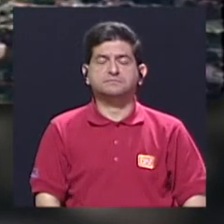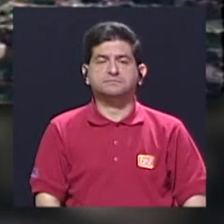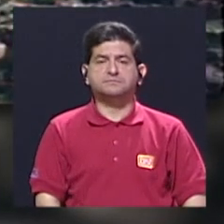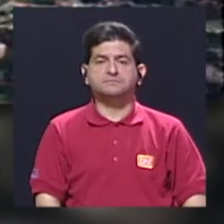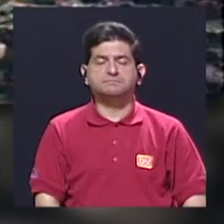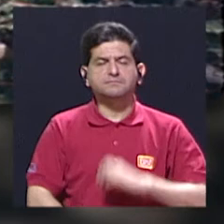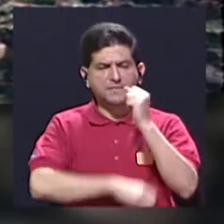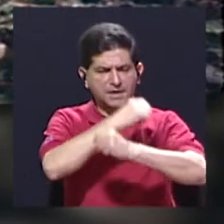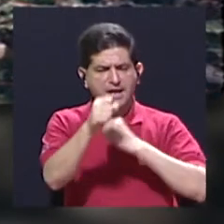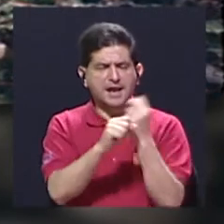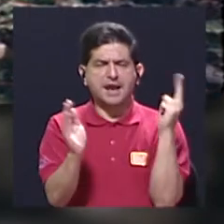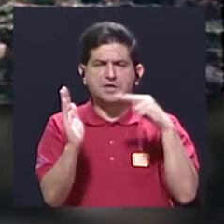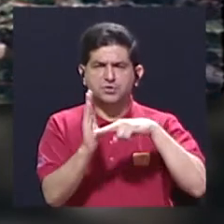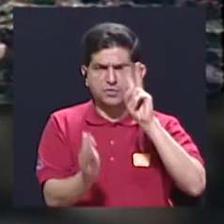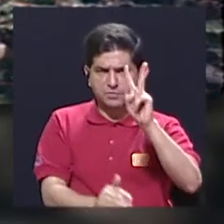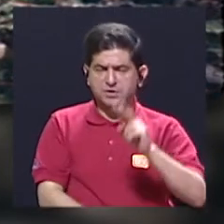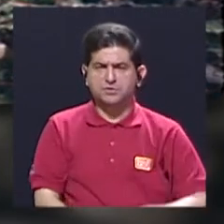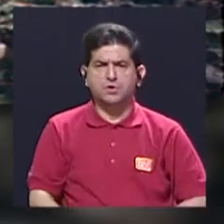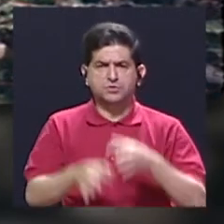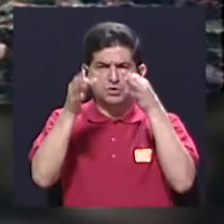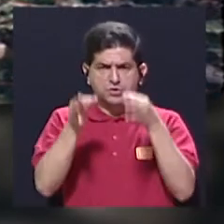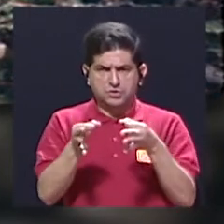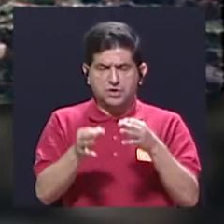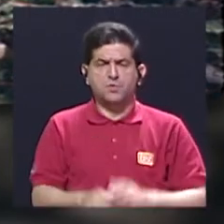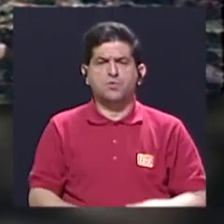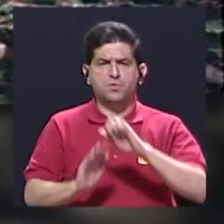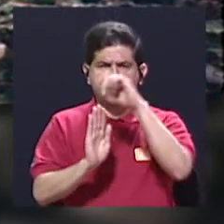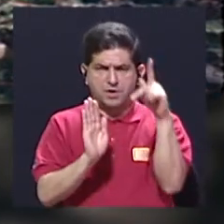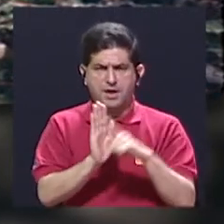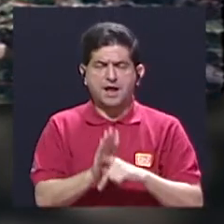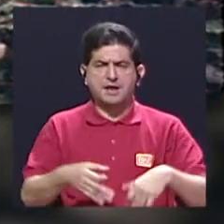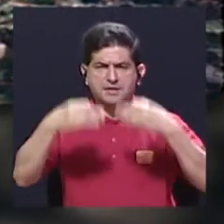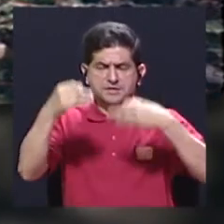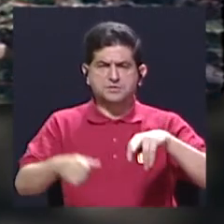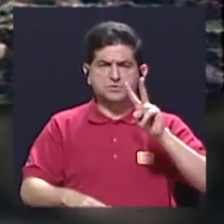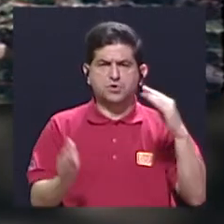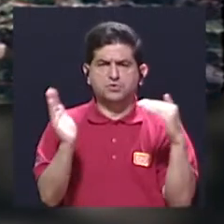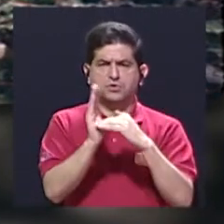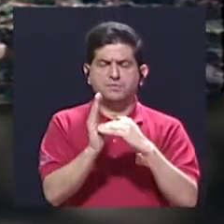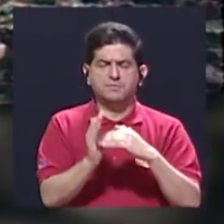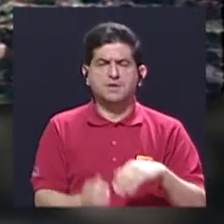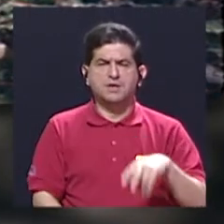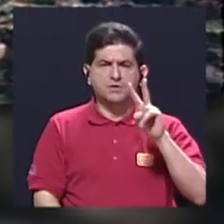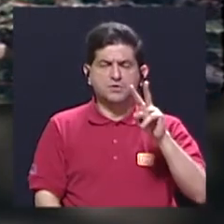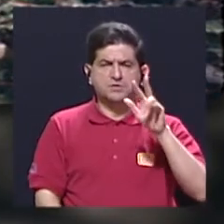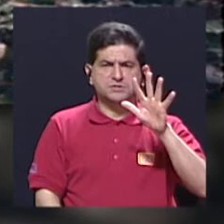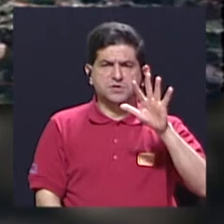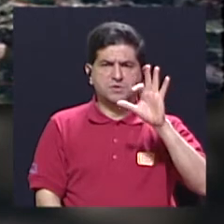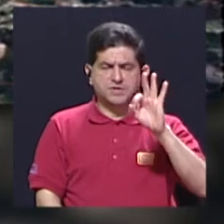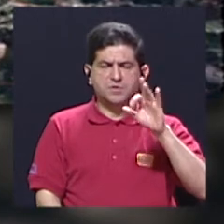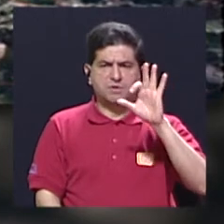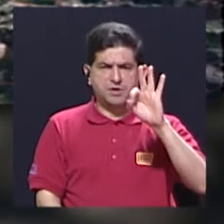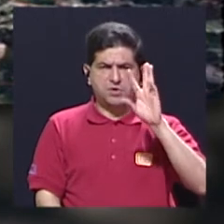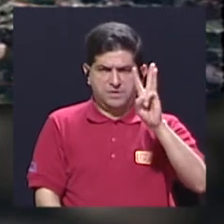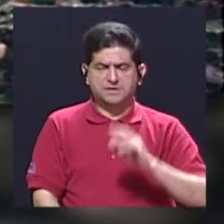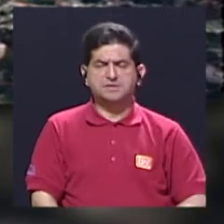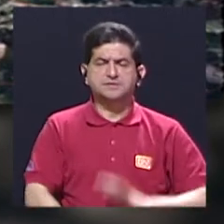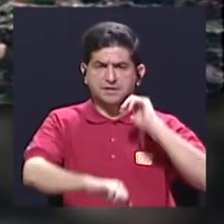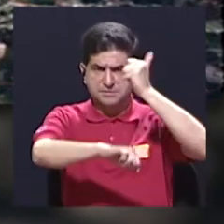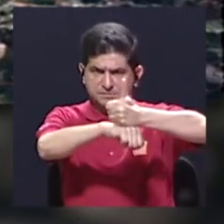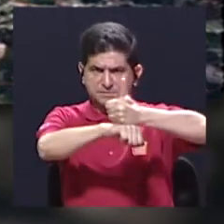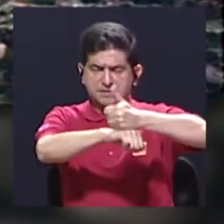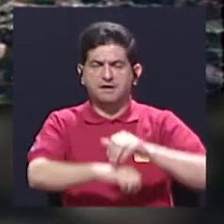In the year 2002, Constitution, the Constitutional Constitutional, by the resolution number 2.002.59.96, emite